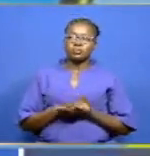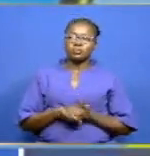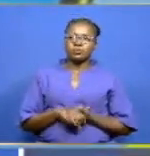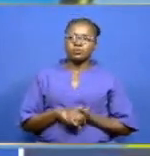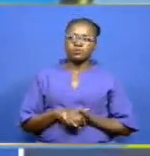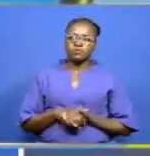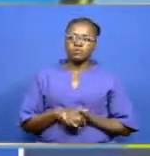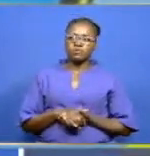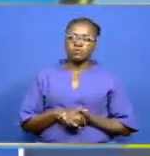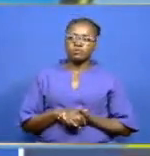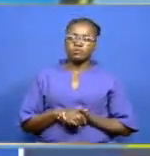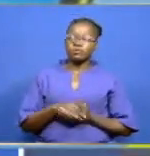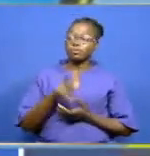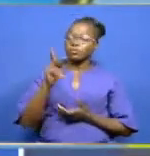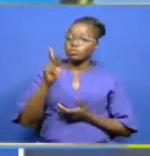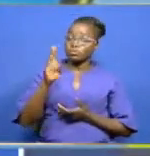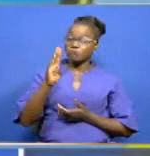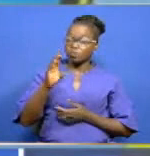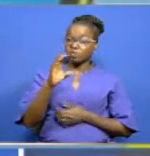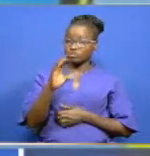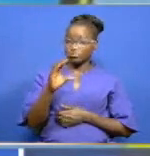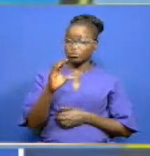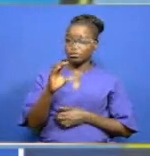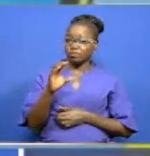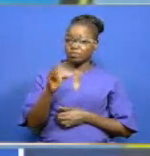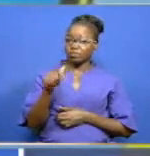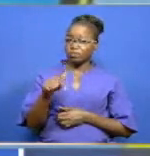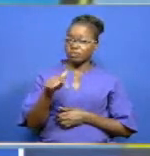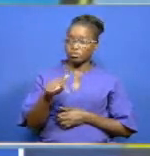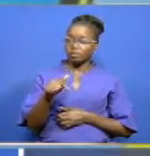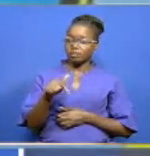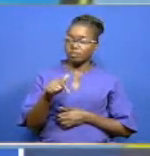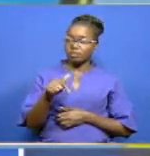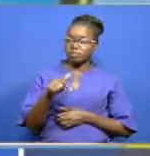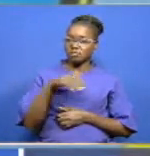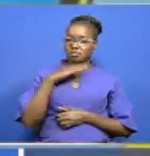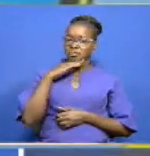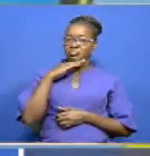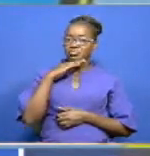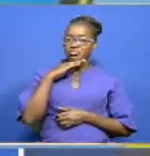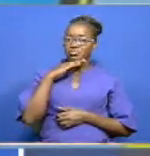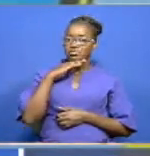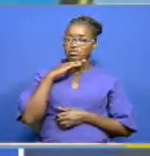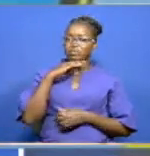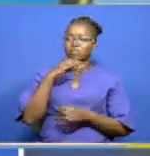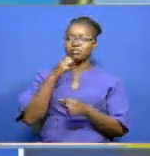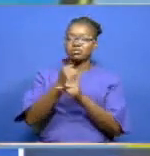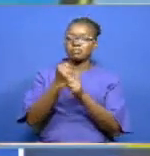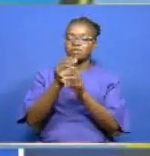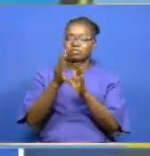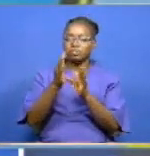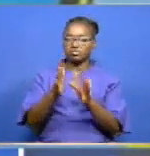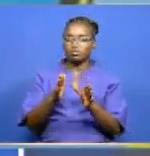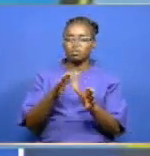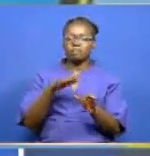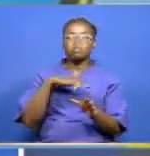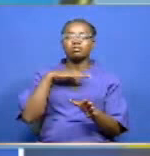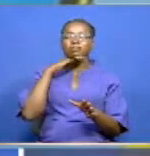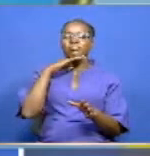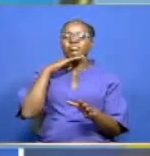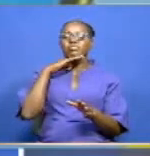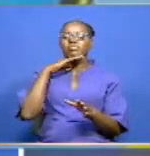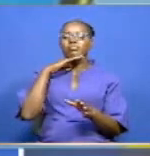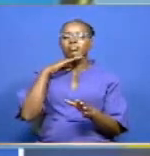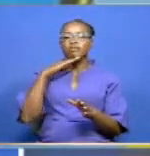The Kenya Broadcasting Corporation is mourning the death of one of its employee who lost his life in a